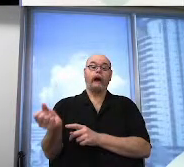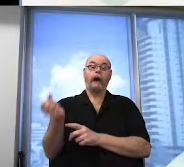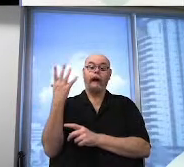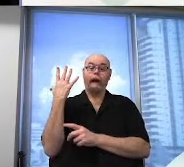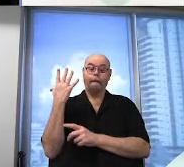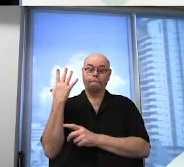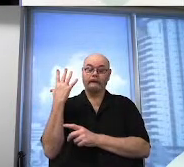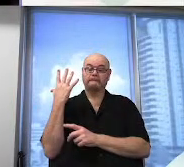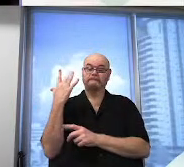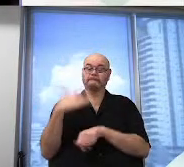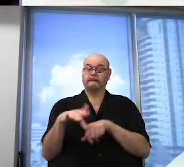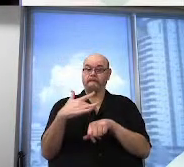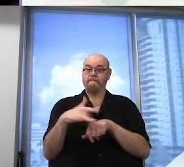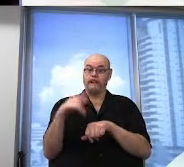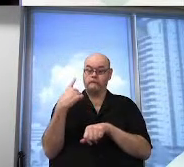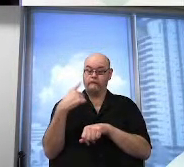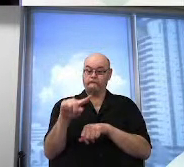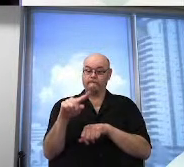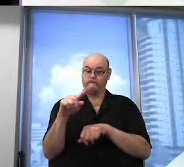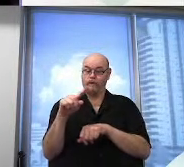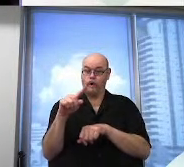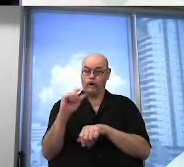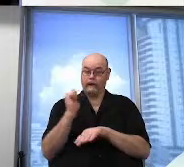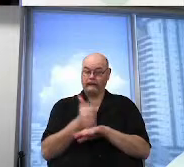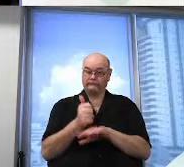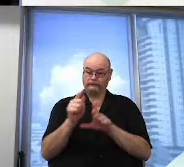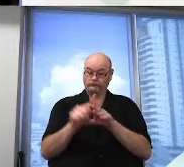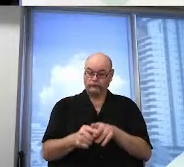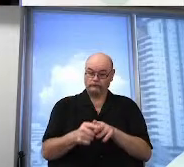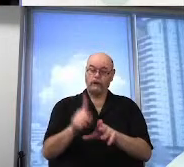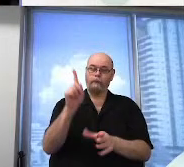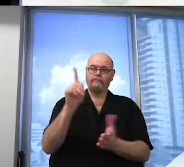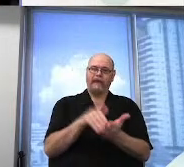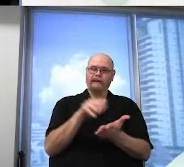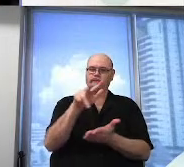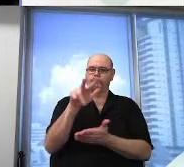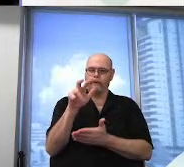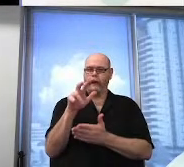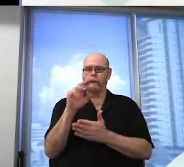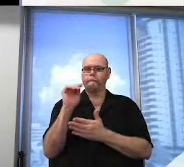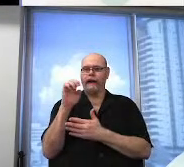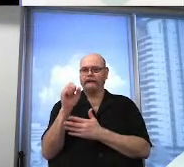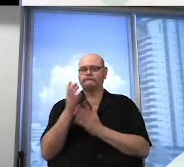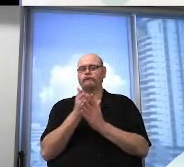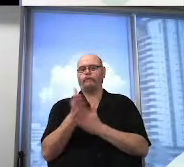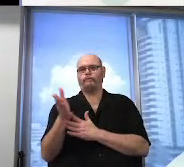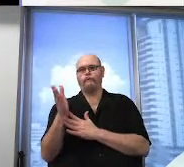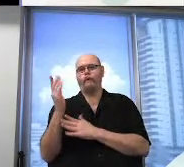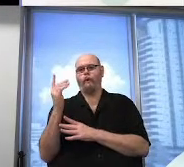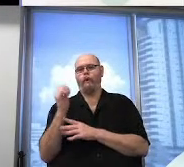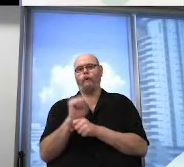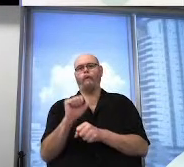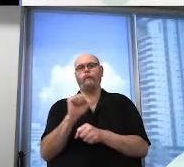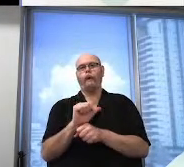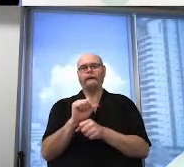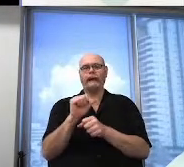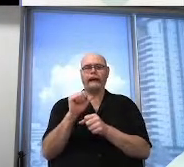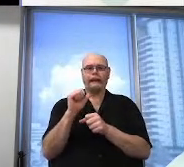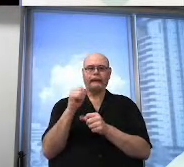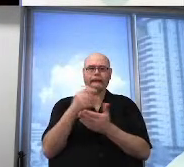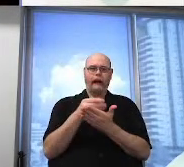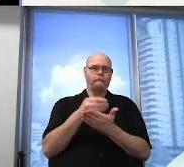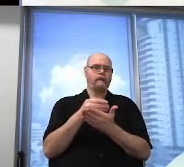is how much is available for execution, is 1,300 miles through working capital advances and the